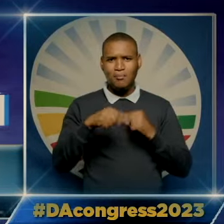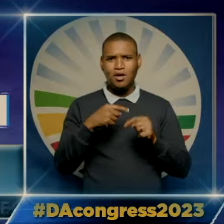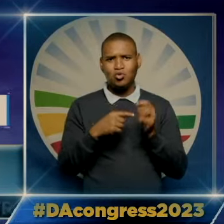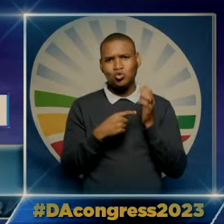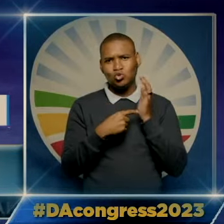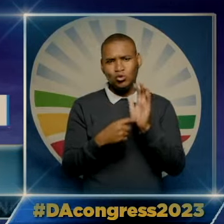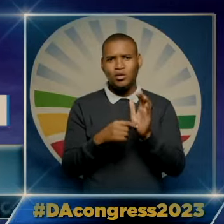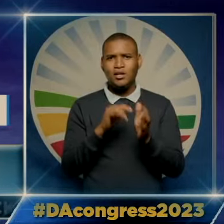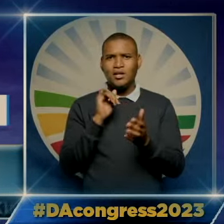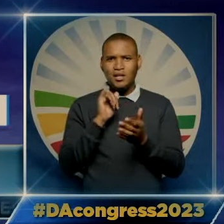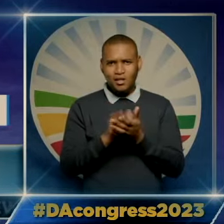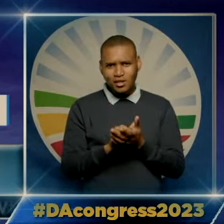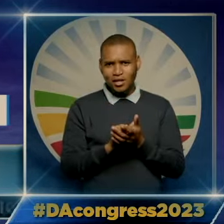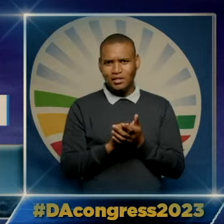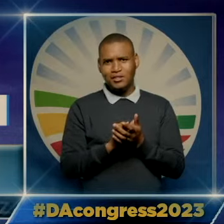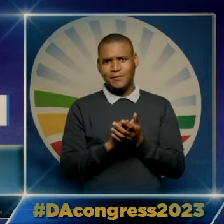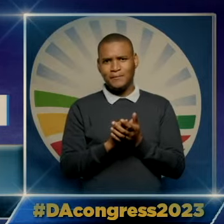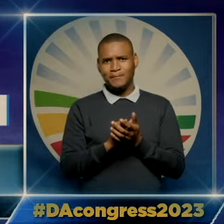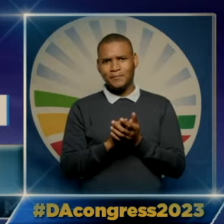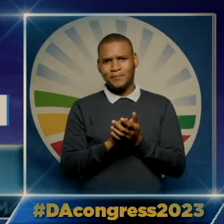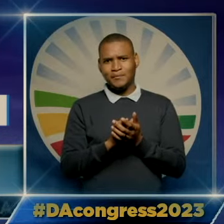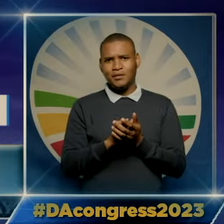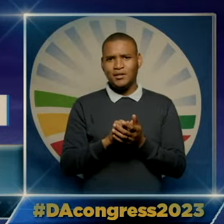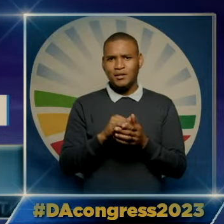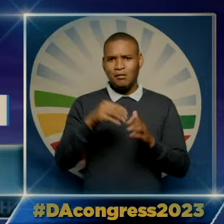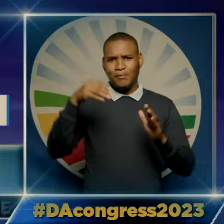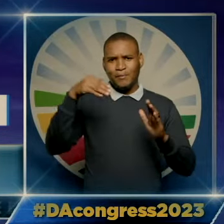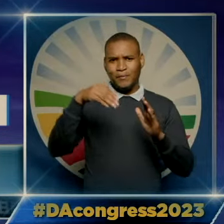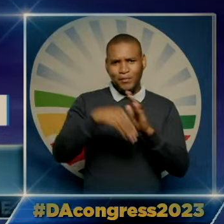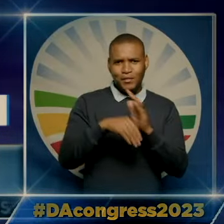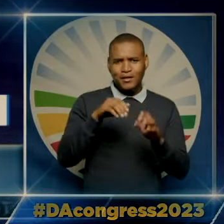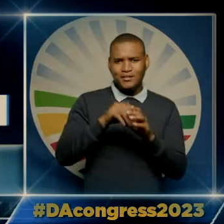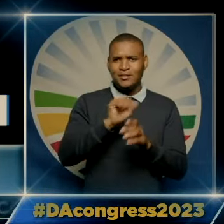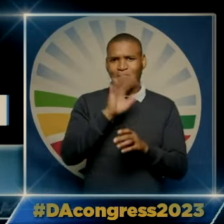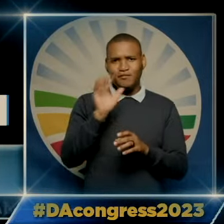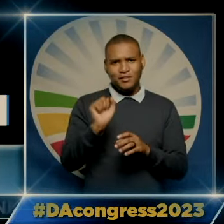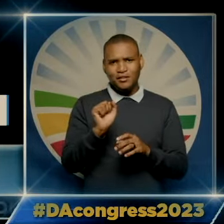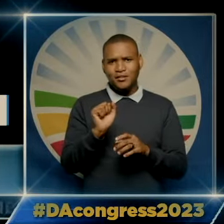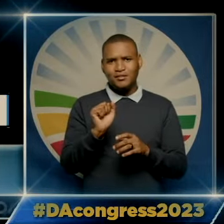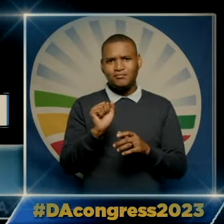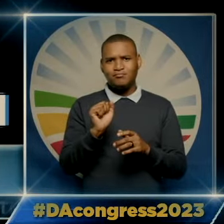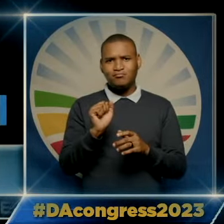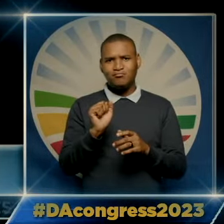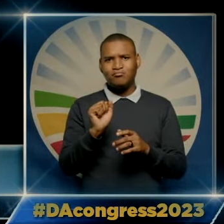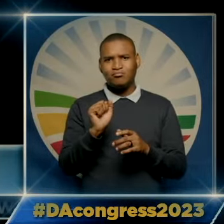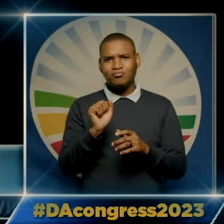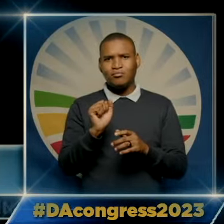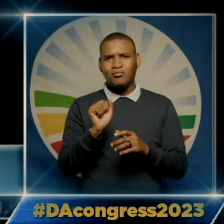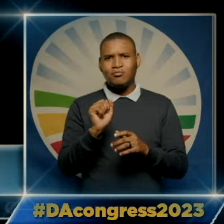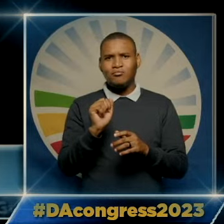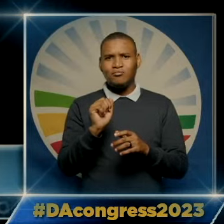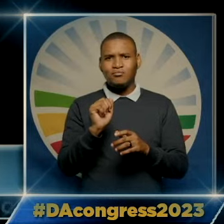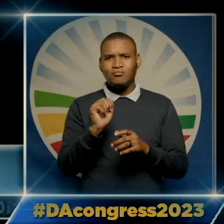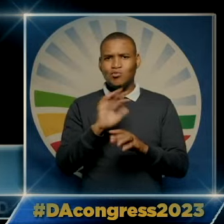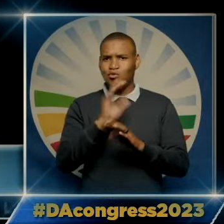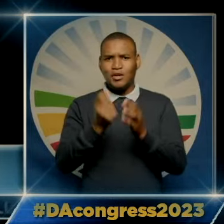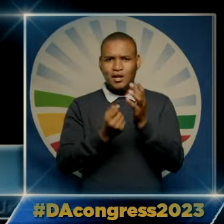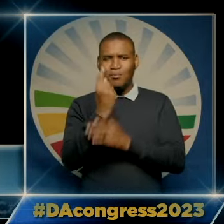that decline in South Africa is not inevitable. In Cape Town, we refuse to accept